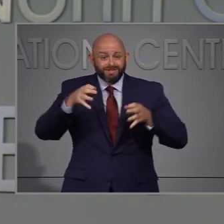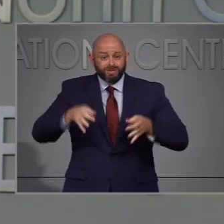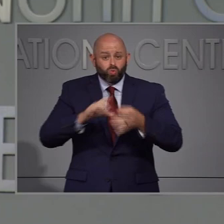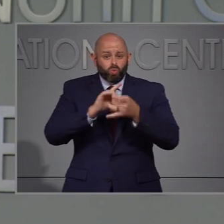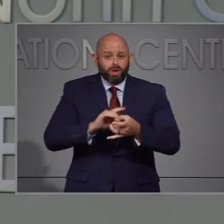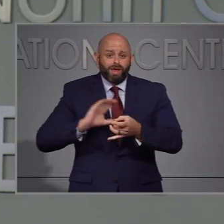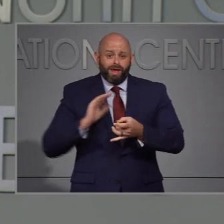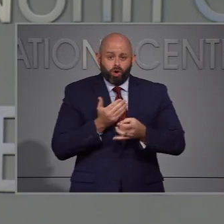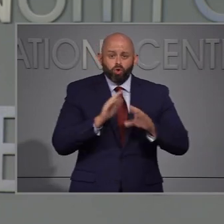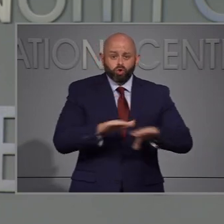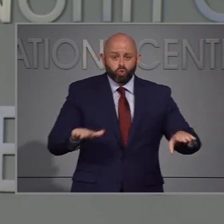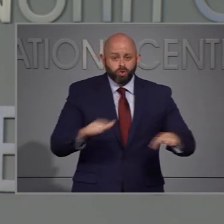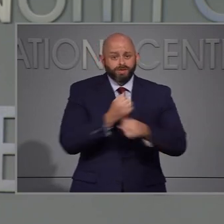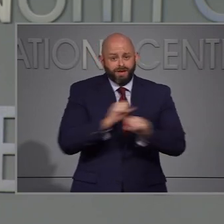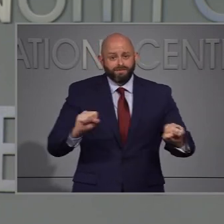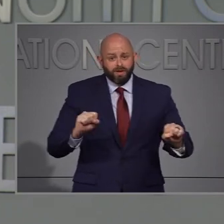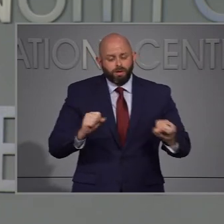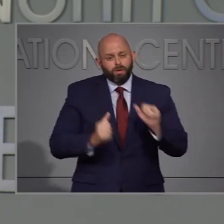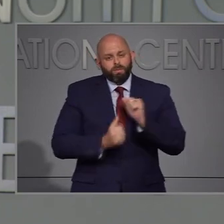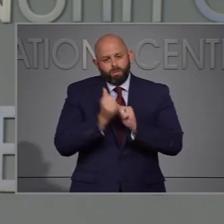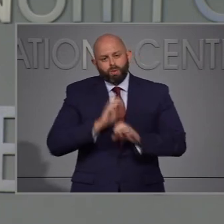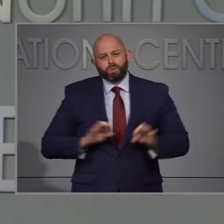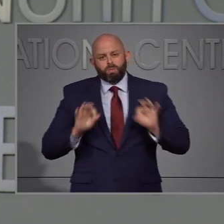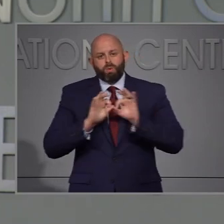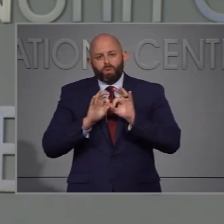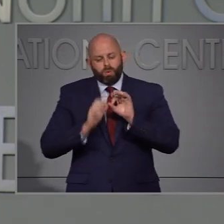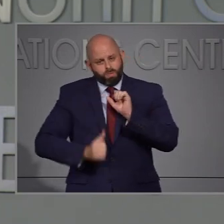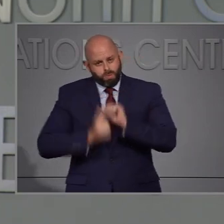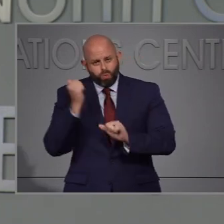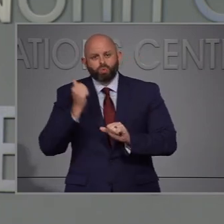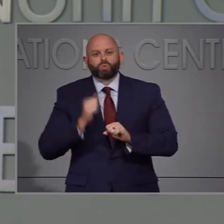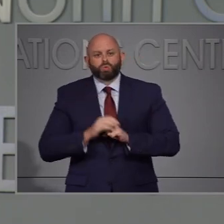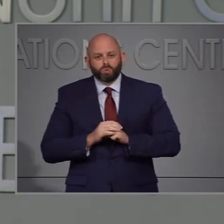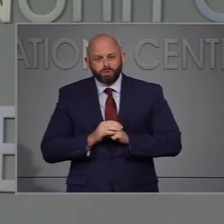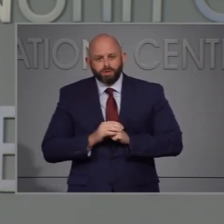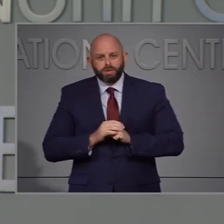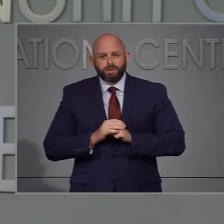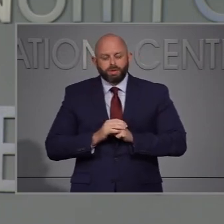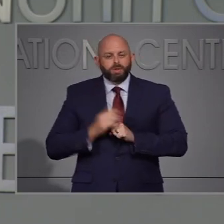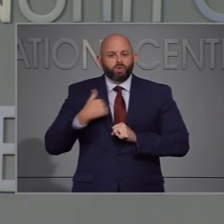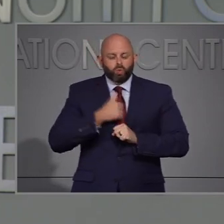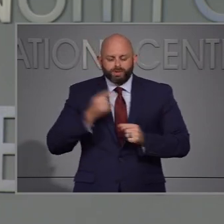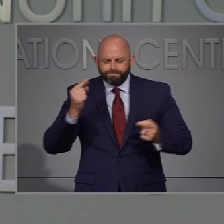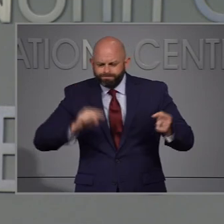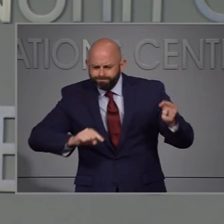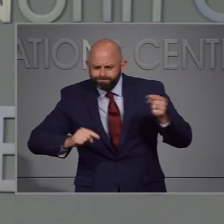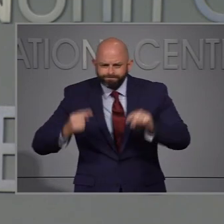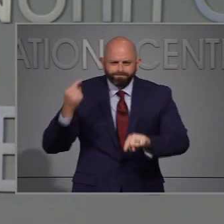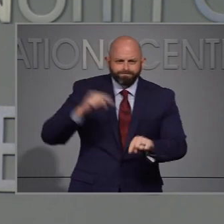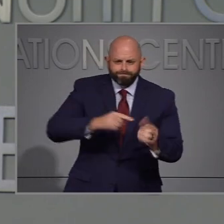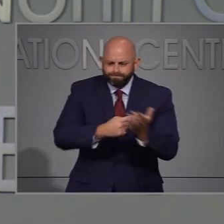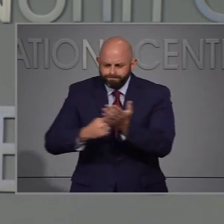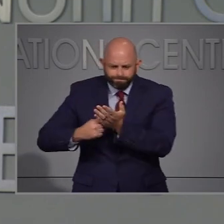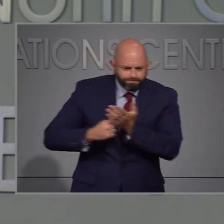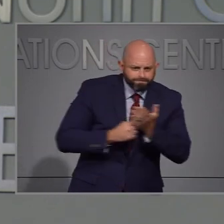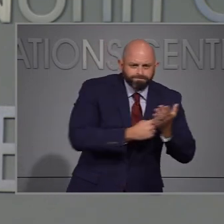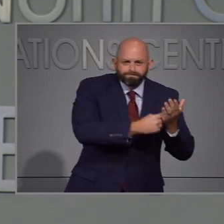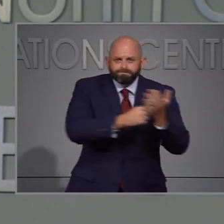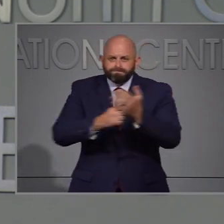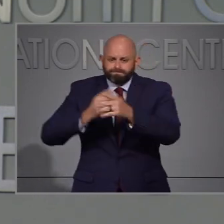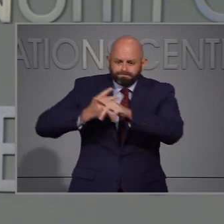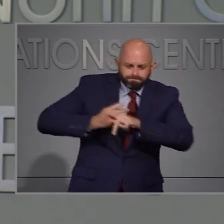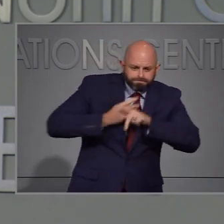our schools. This announcement today is the result of careful, collaborative, and painstaking